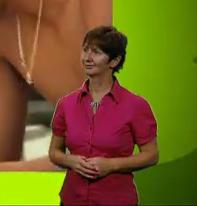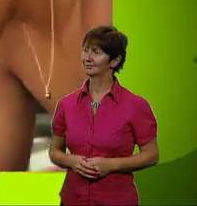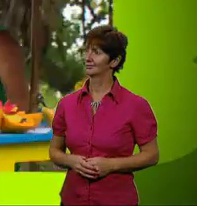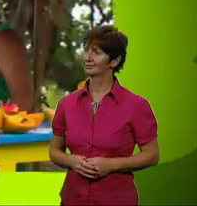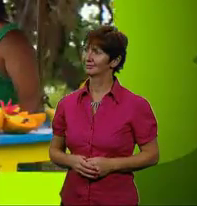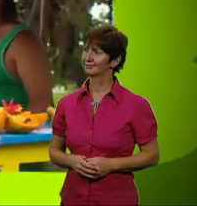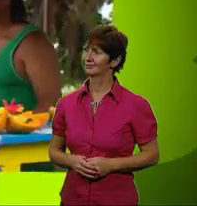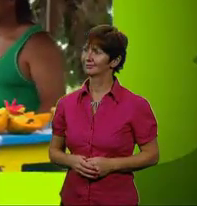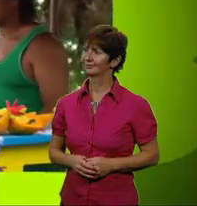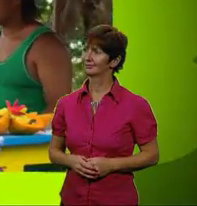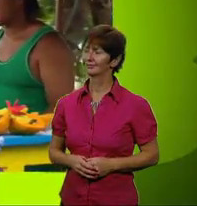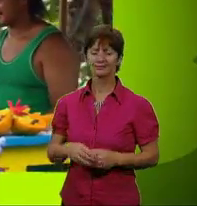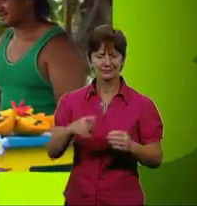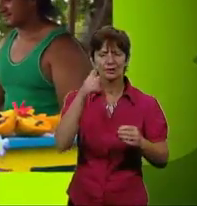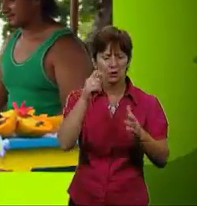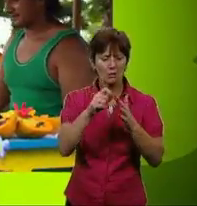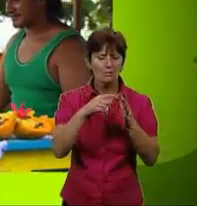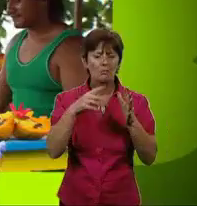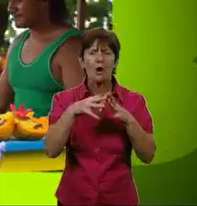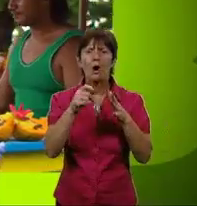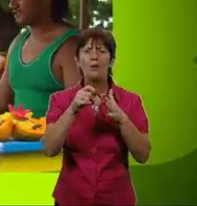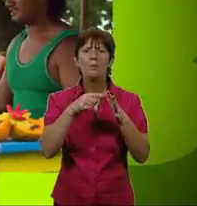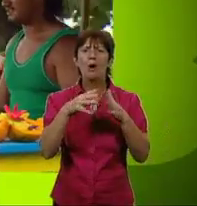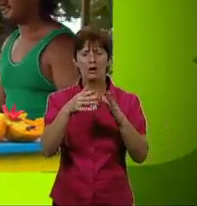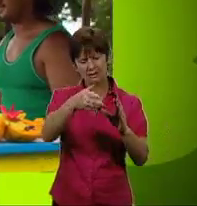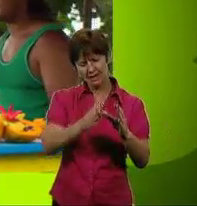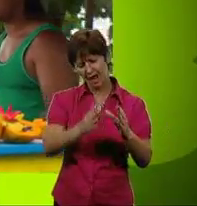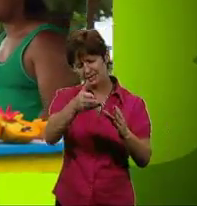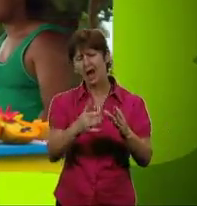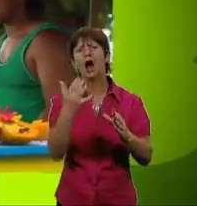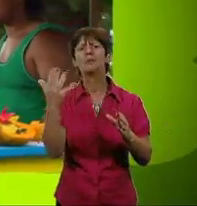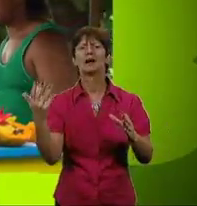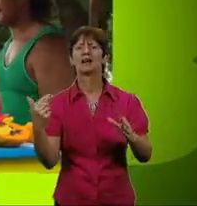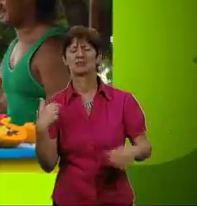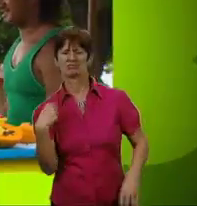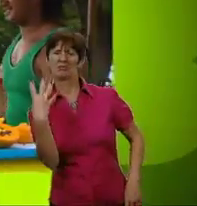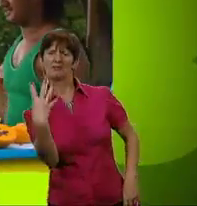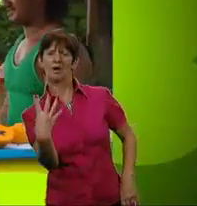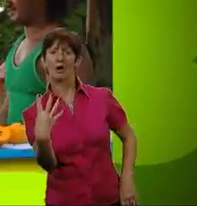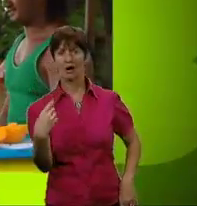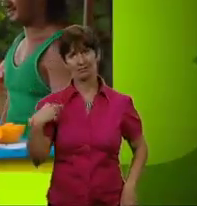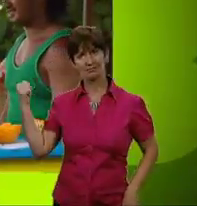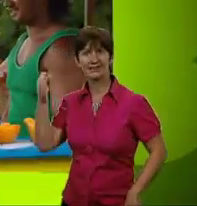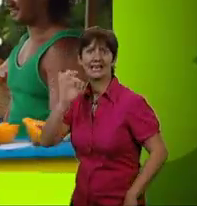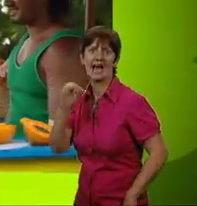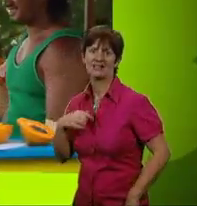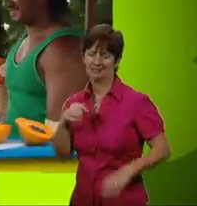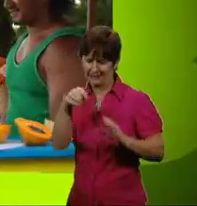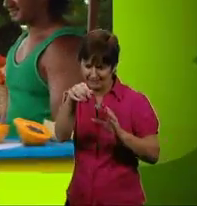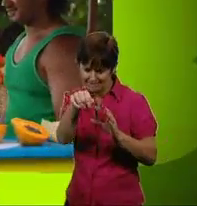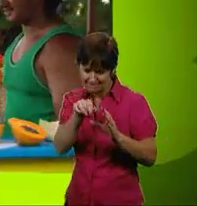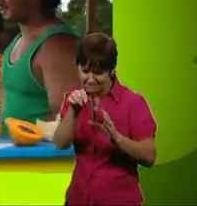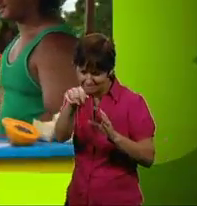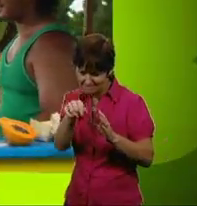will be too. How many slices do you get to a pawpaw? 4 slices. At the cafe, I insist on 10,